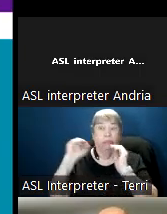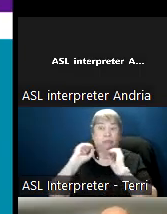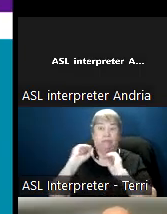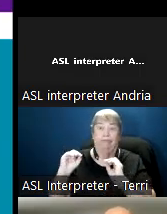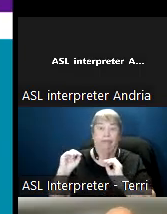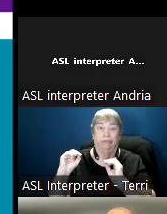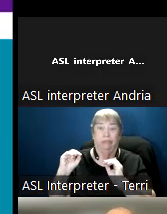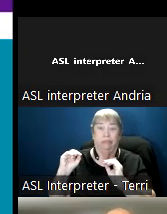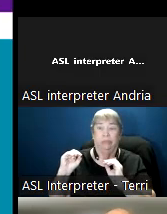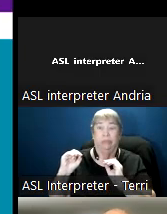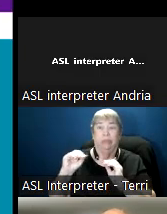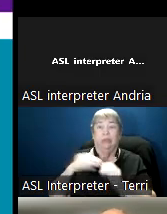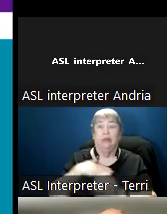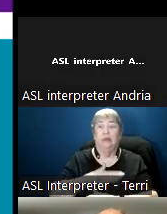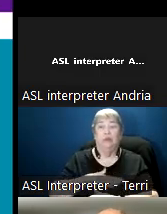womensrefuge.org.nz.